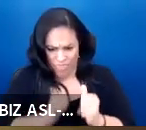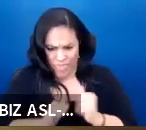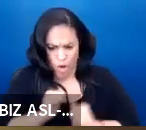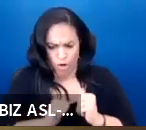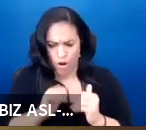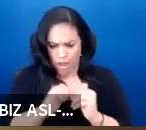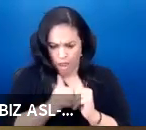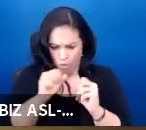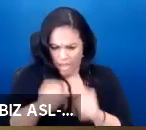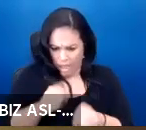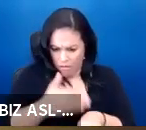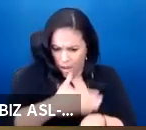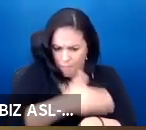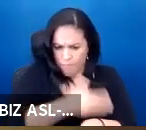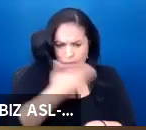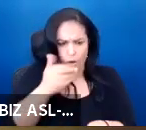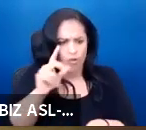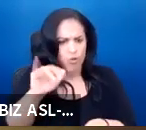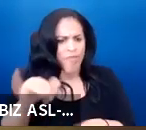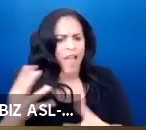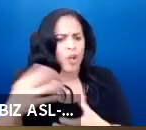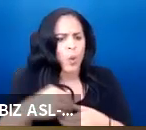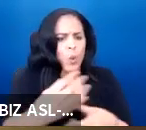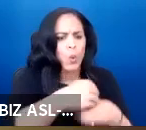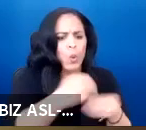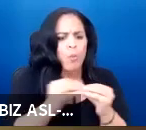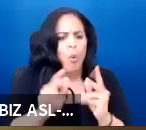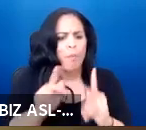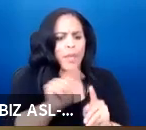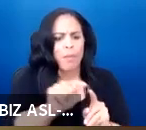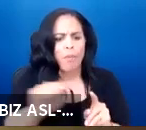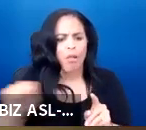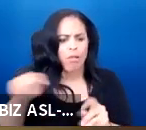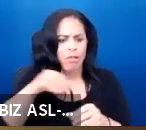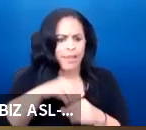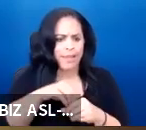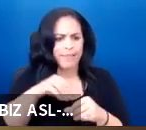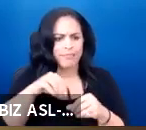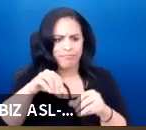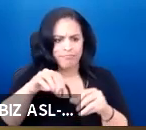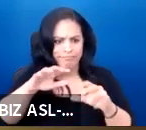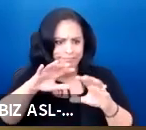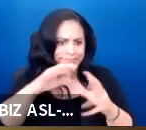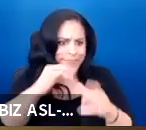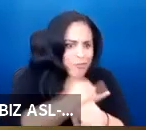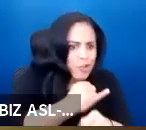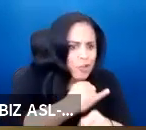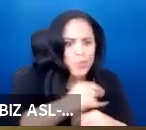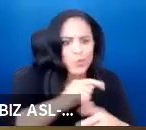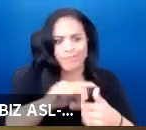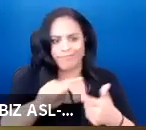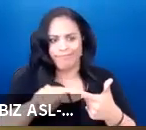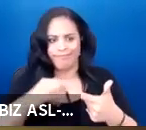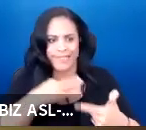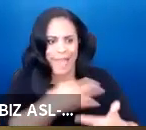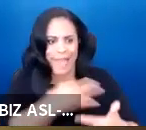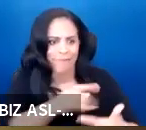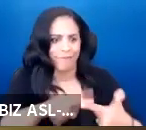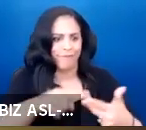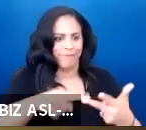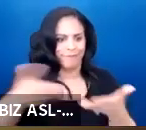better do that by including more people in our institutions, in our staff, in our casting, in